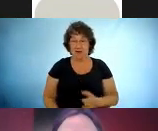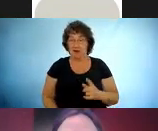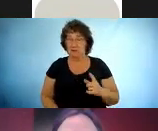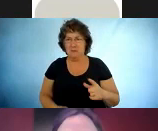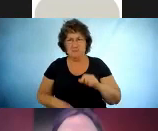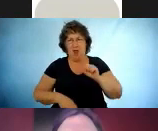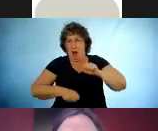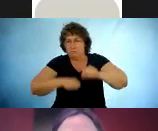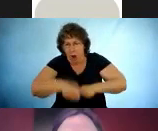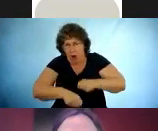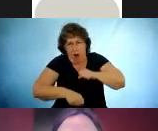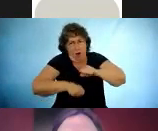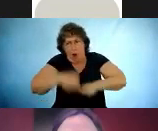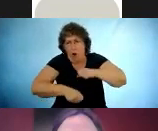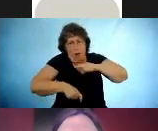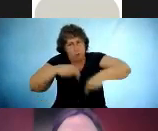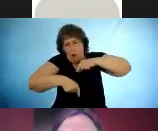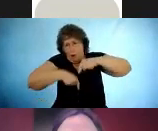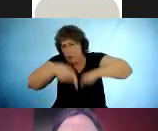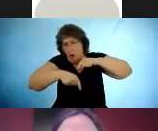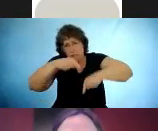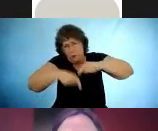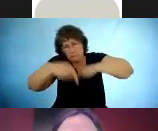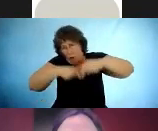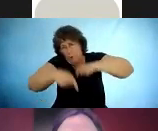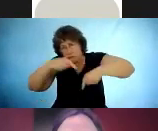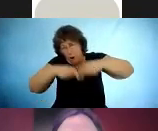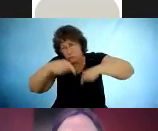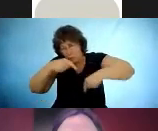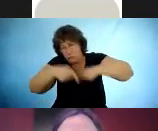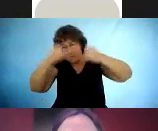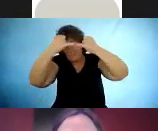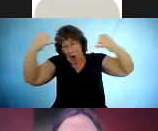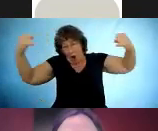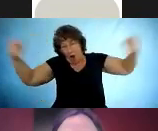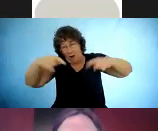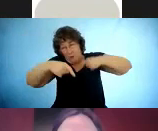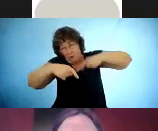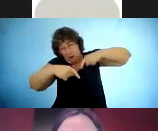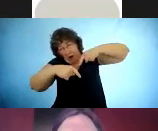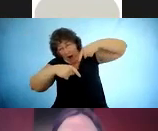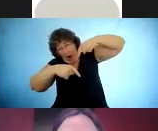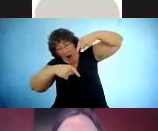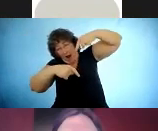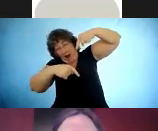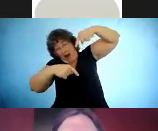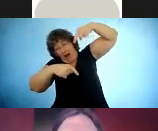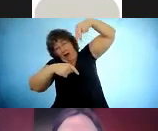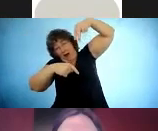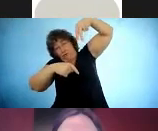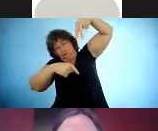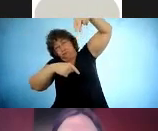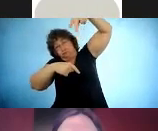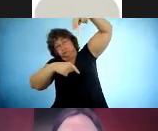I dashed for the mark they had set for my jumping. And with vision so clear I could hardly see through it, I